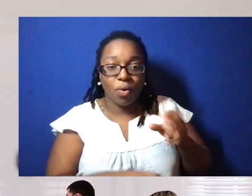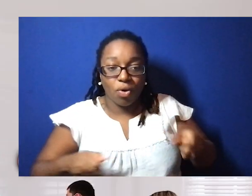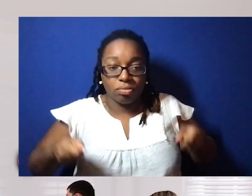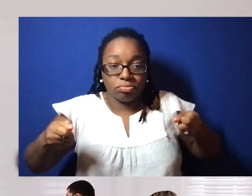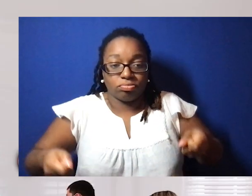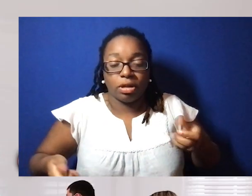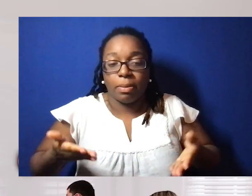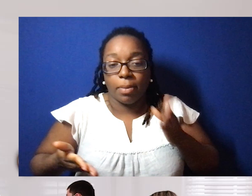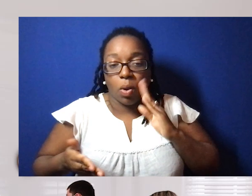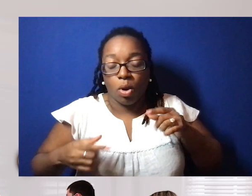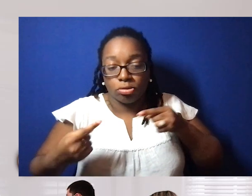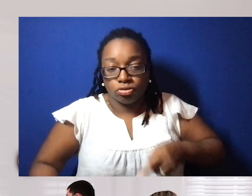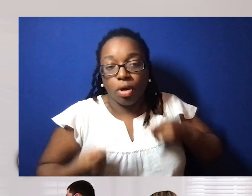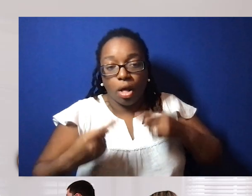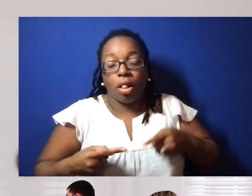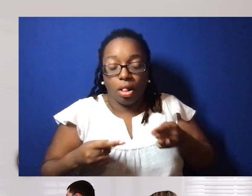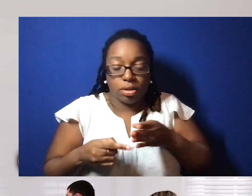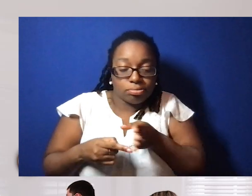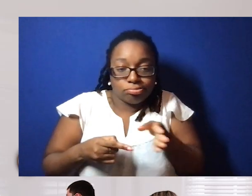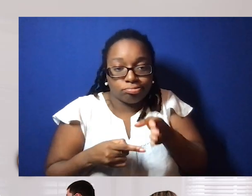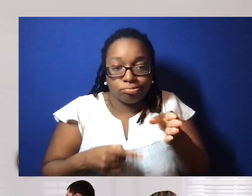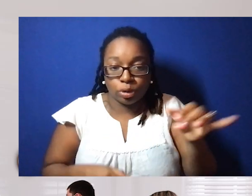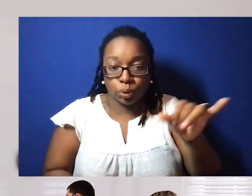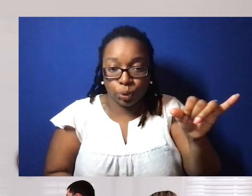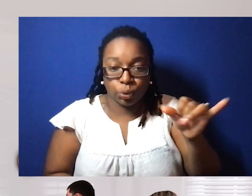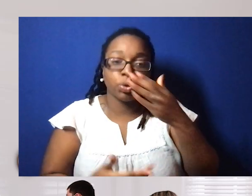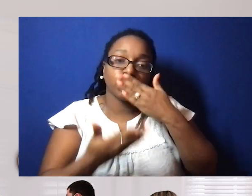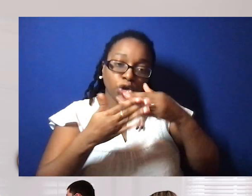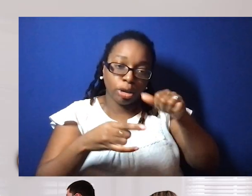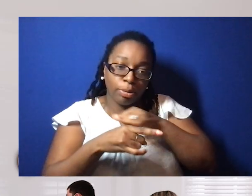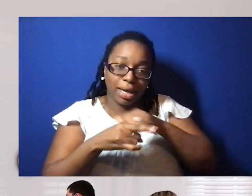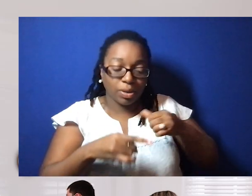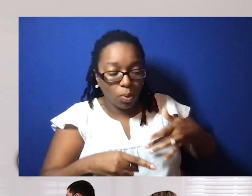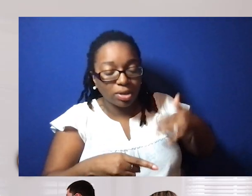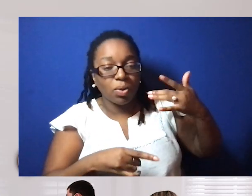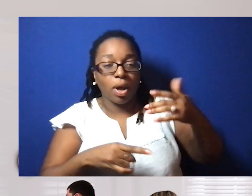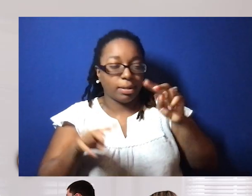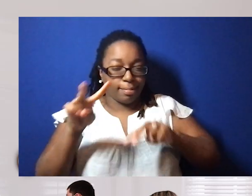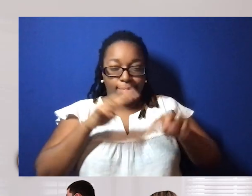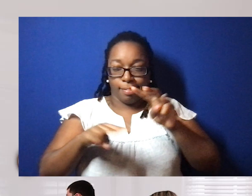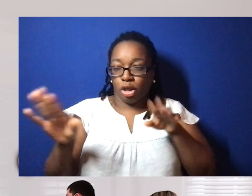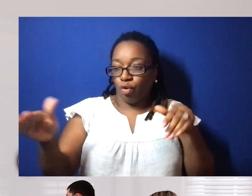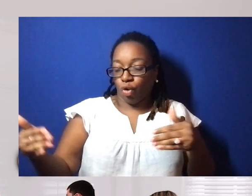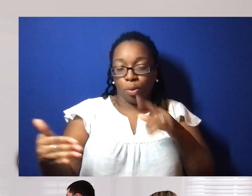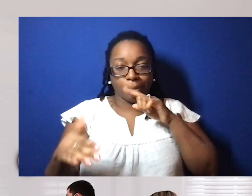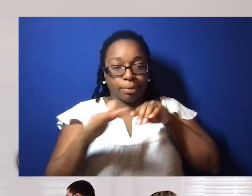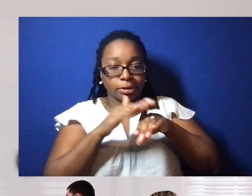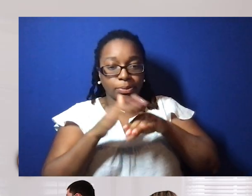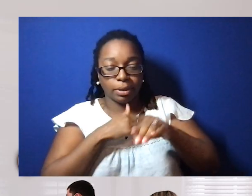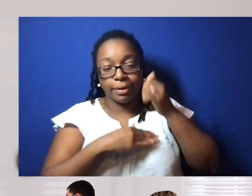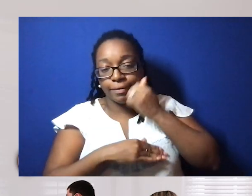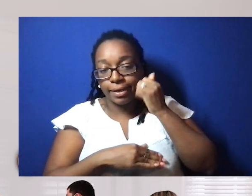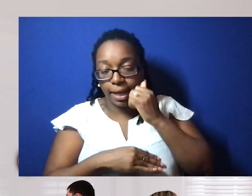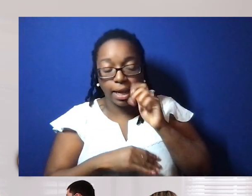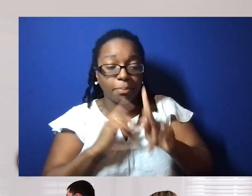may also struggle to squeeze past these obstacles. It's a good practice to periodically reassess for accessibility throughout